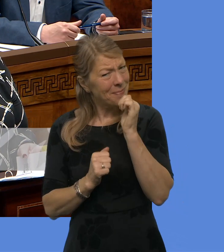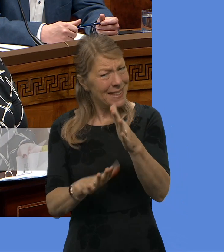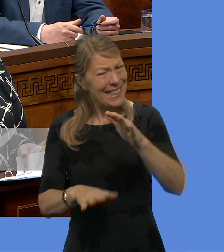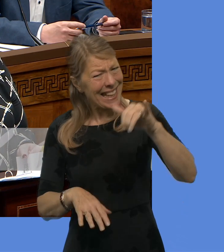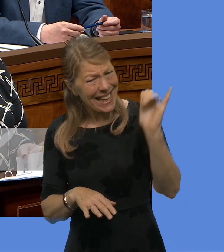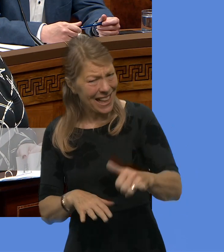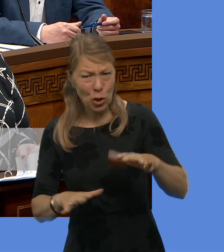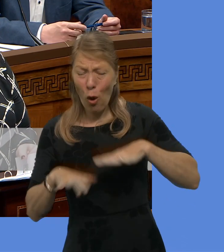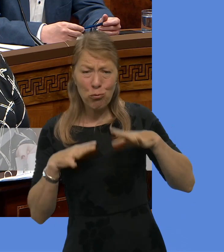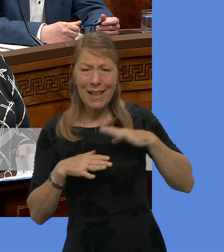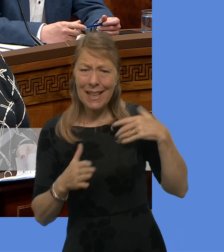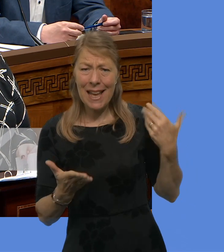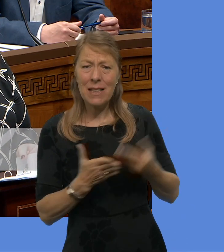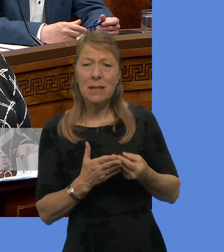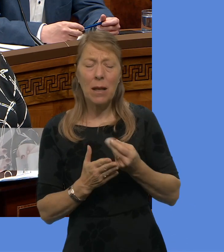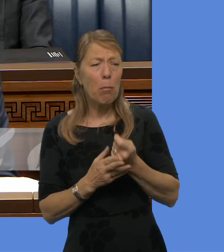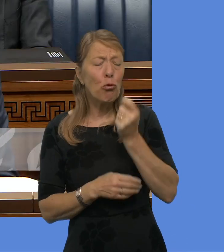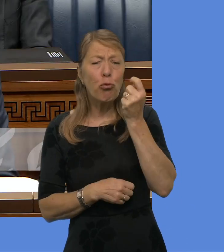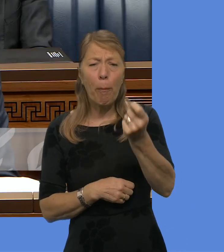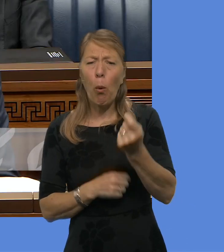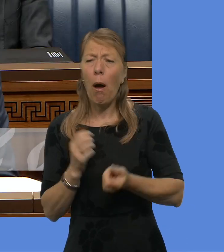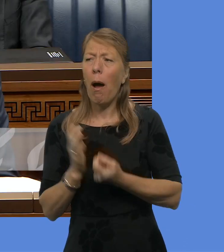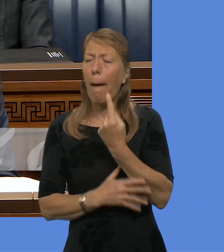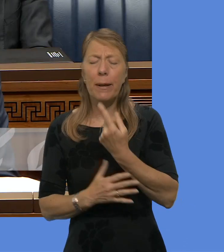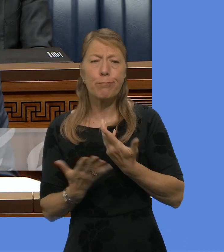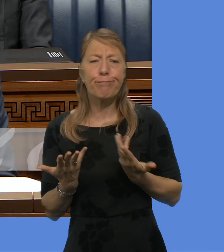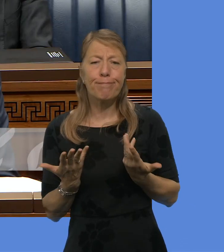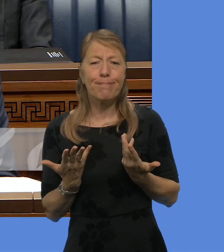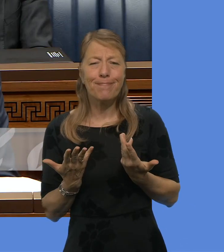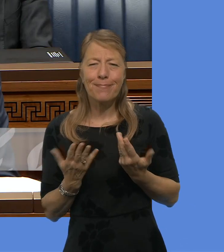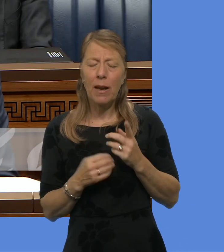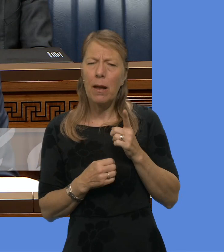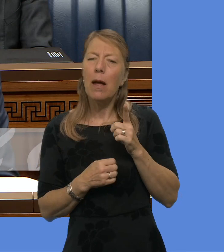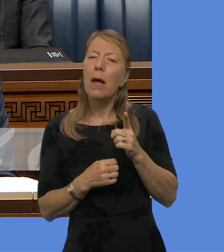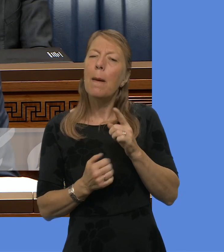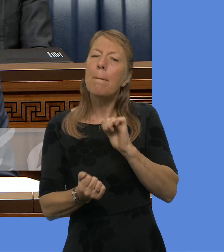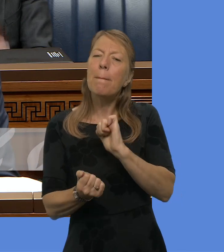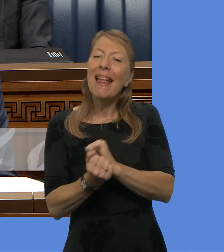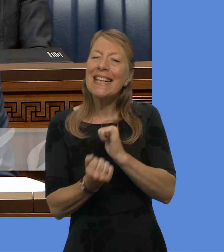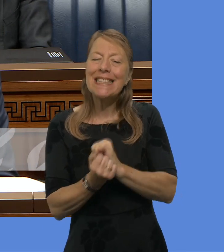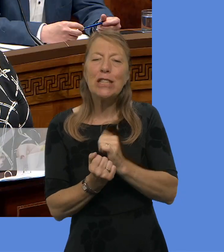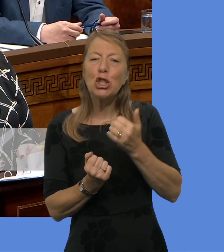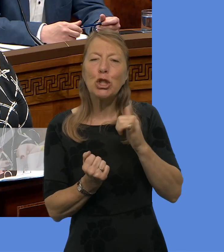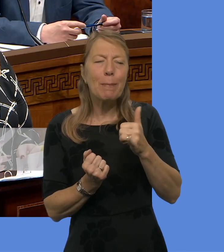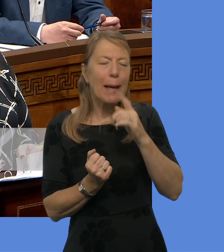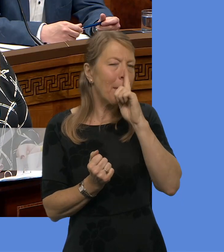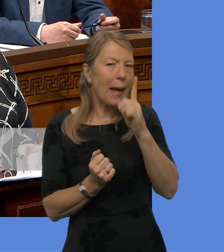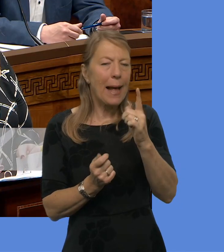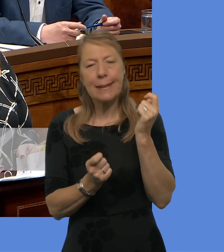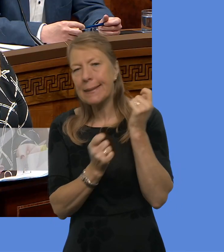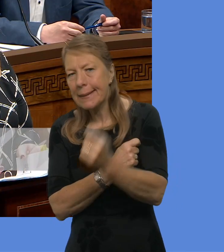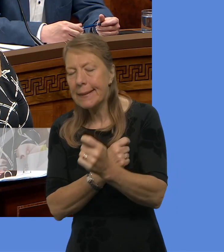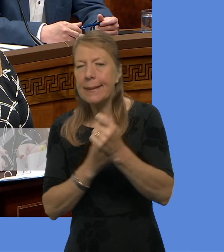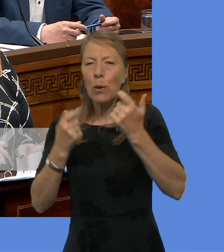currently, for example, make the threshold. Those are recorded by the police for information purposes so that they can see, for example, if there are clusters of